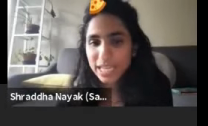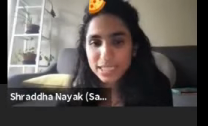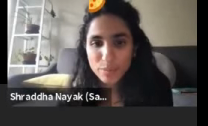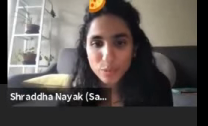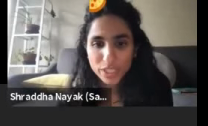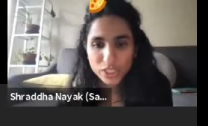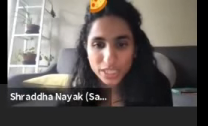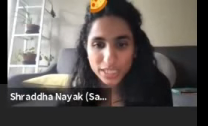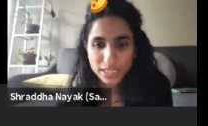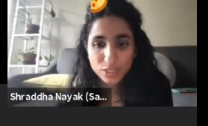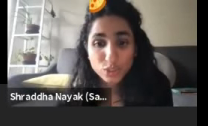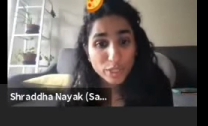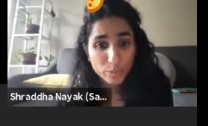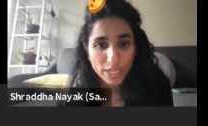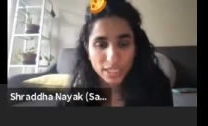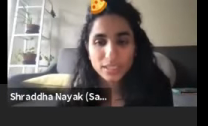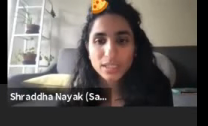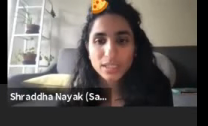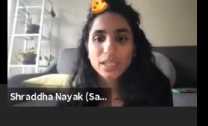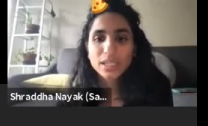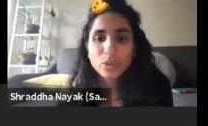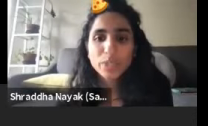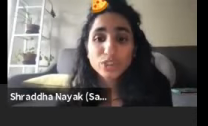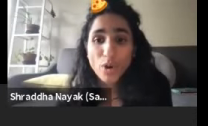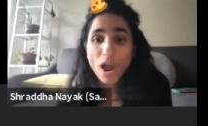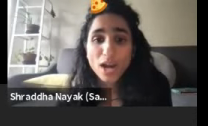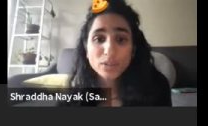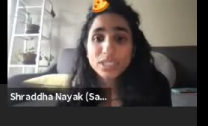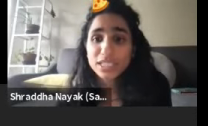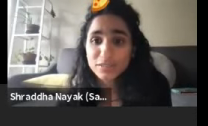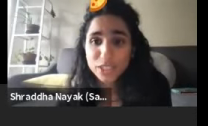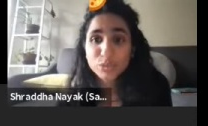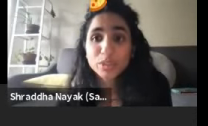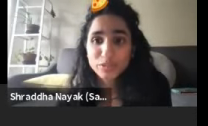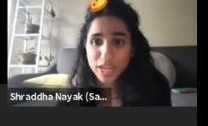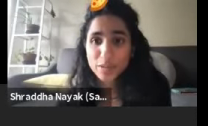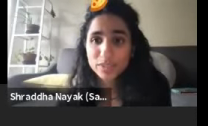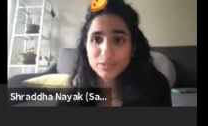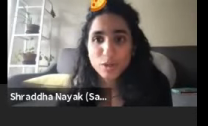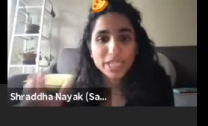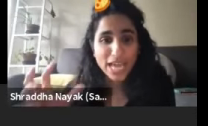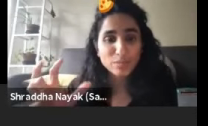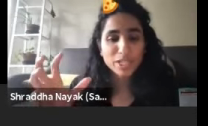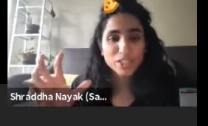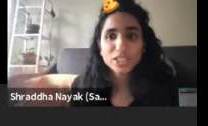to the next step, which is storyboarding. Here we draw out individual